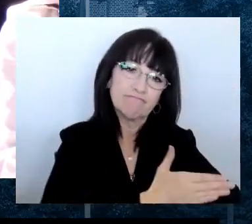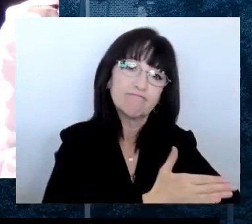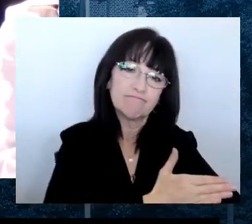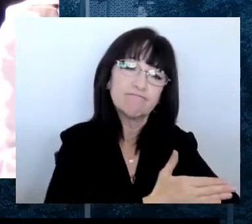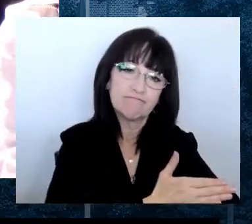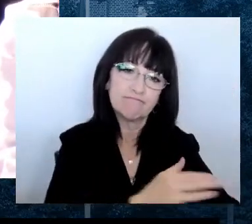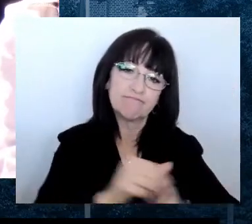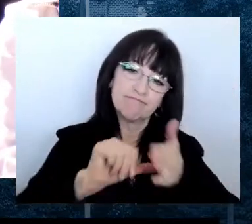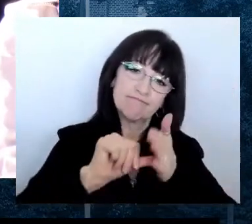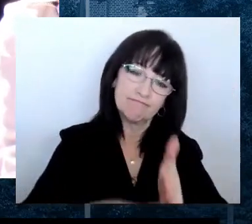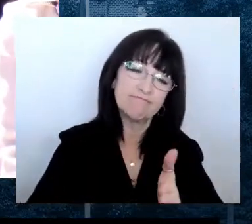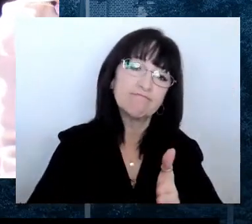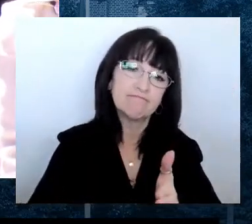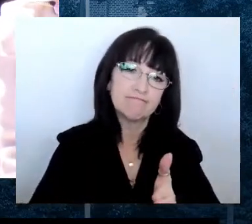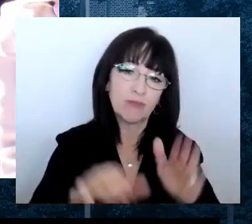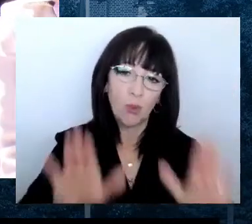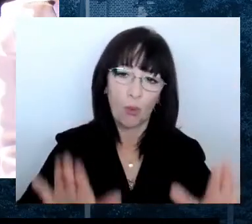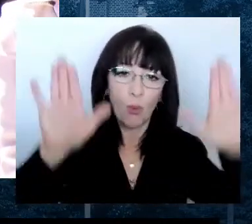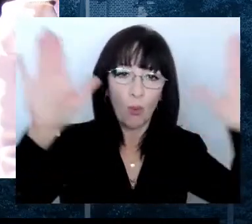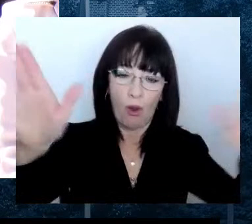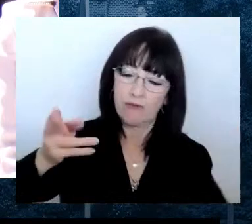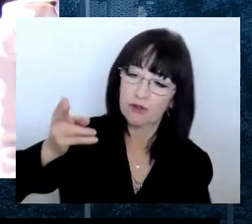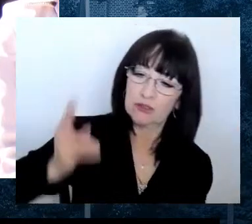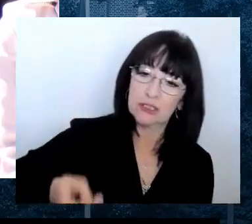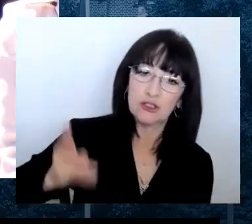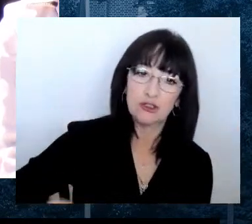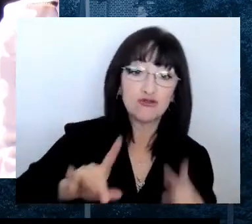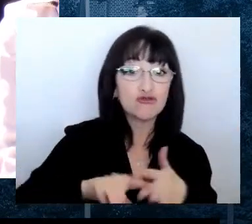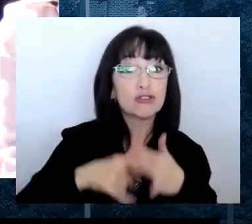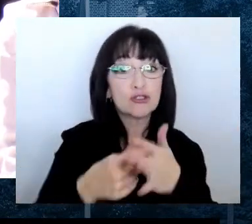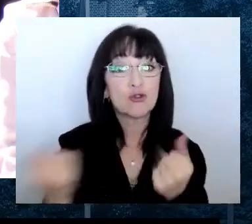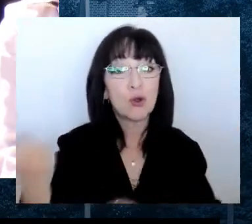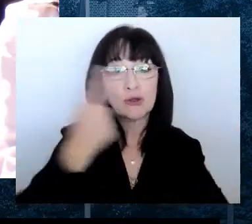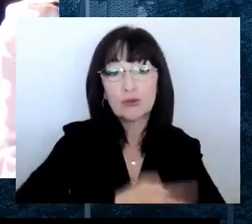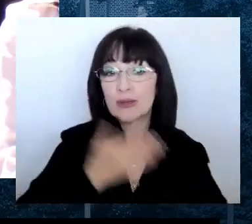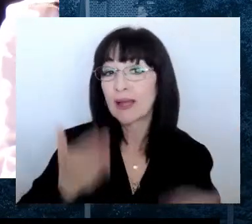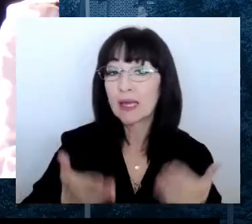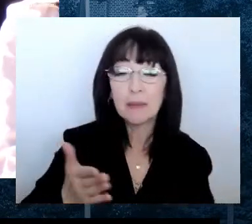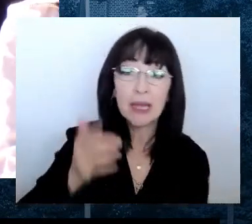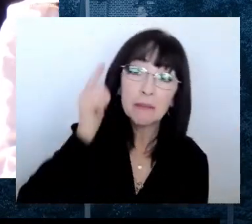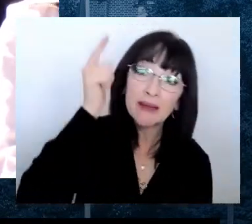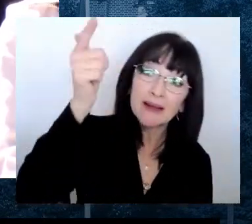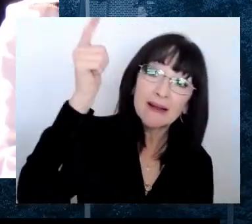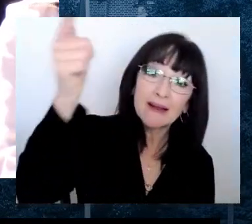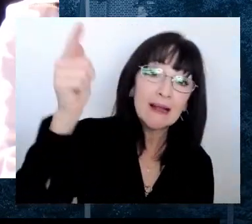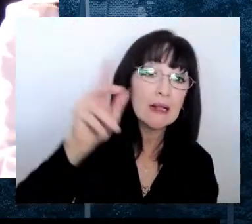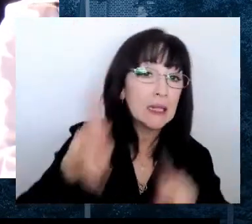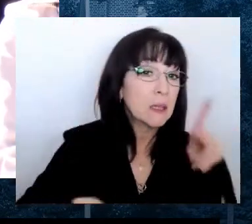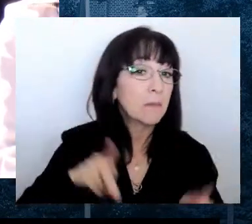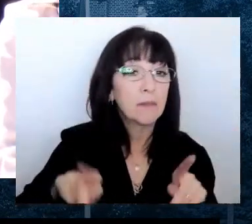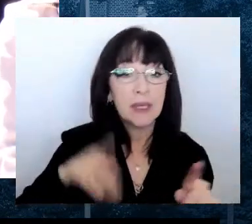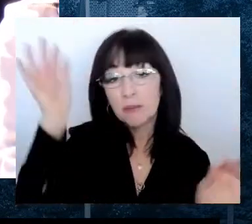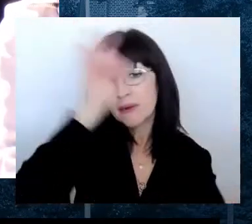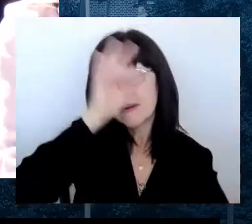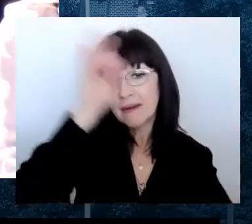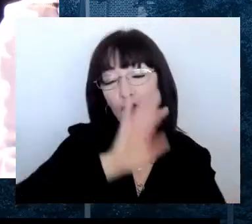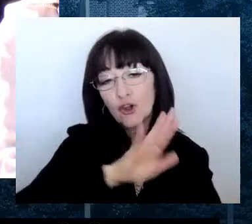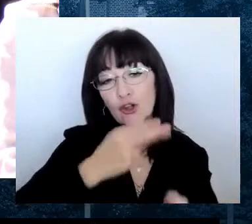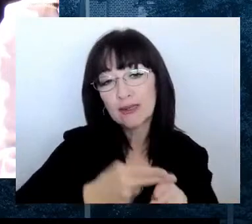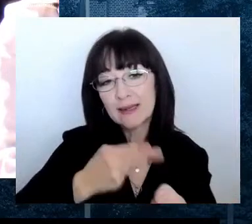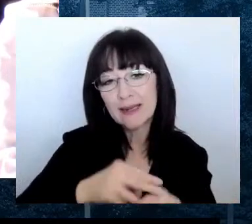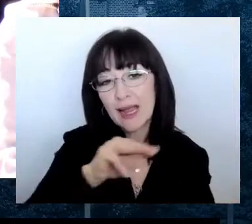see the families who might never know about today, might never even know about Senator McBride's efforts, but whose lives are going to be so much better because of all